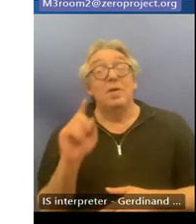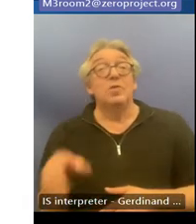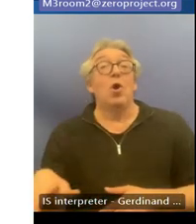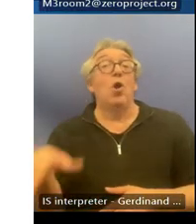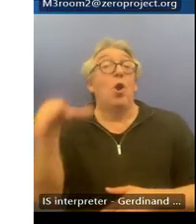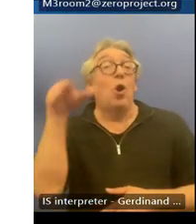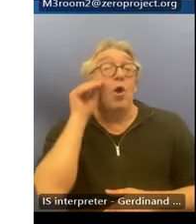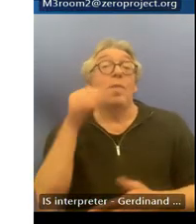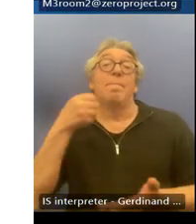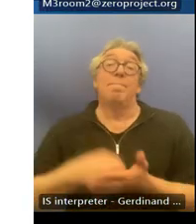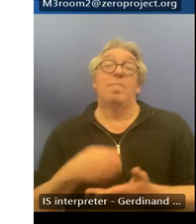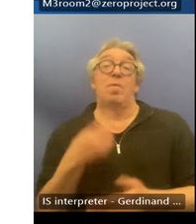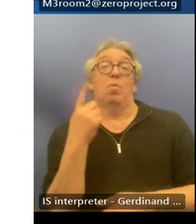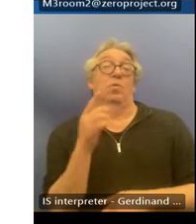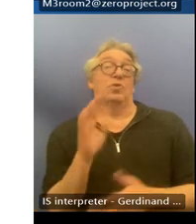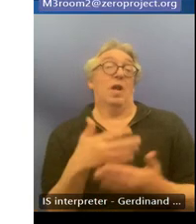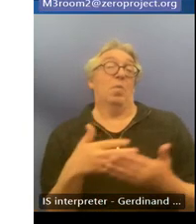not more.